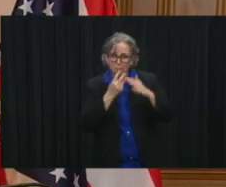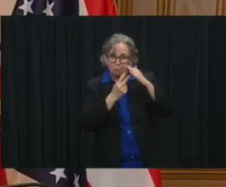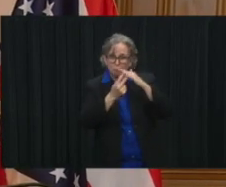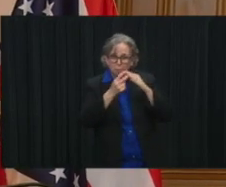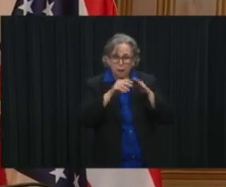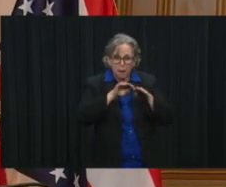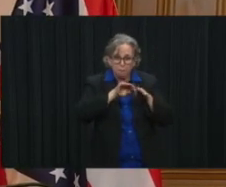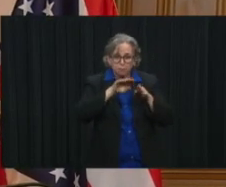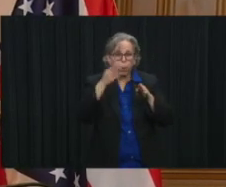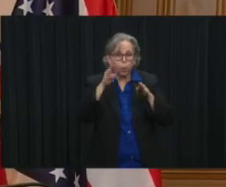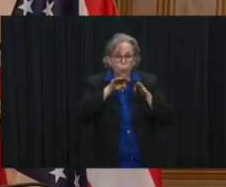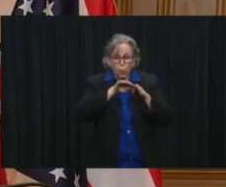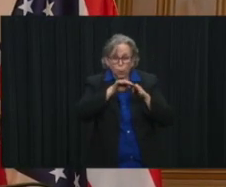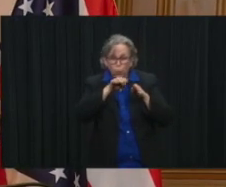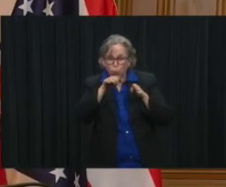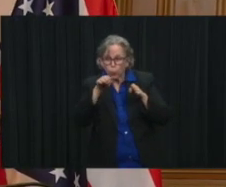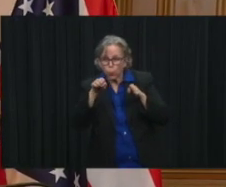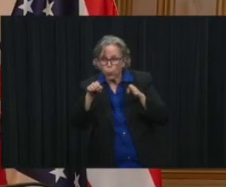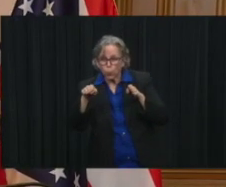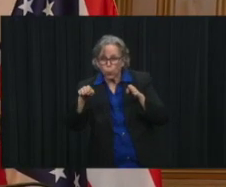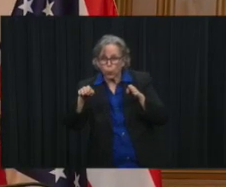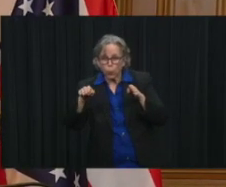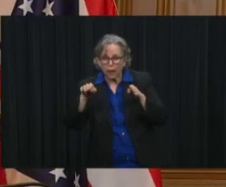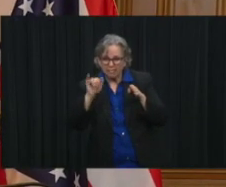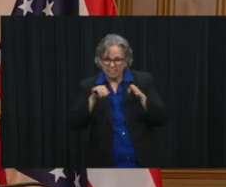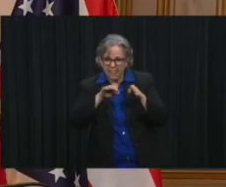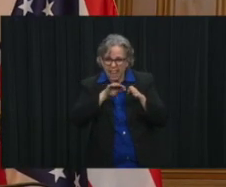And so at that projected peak,